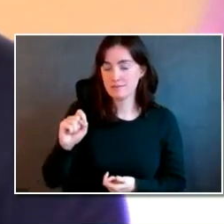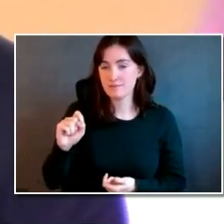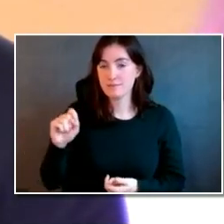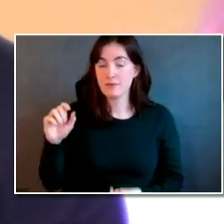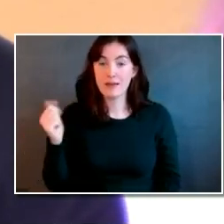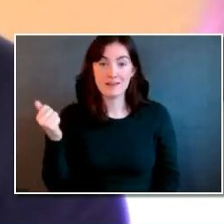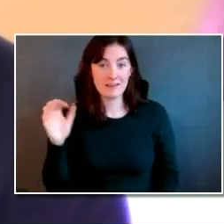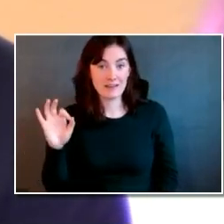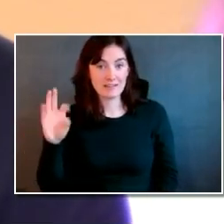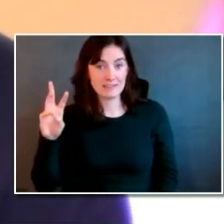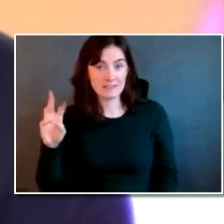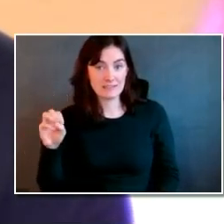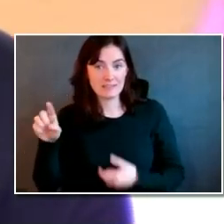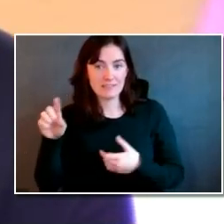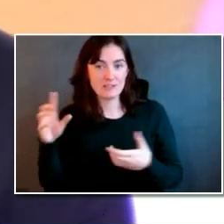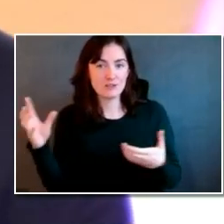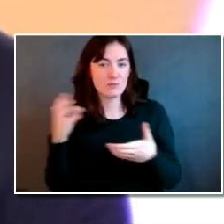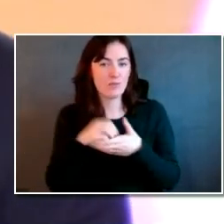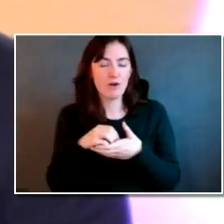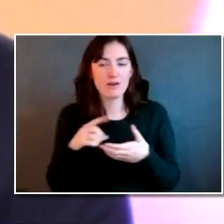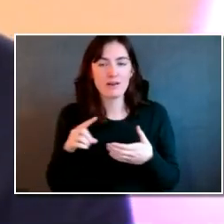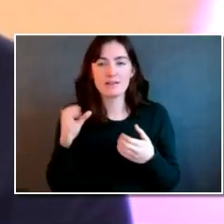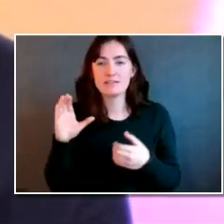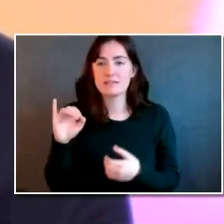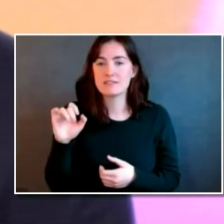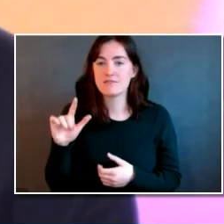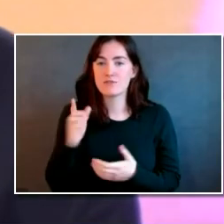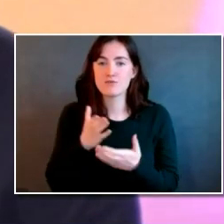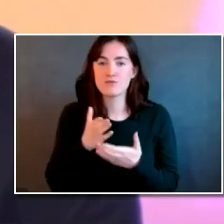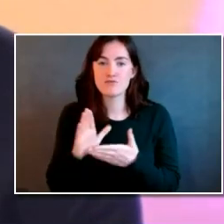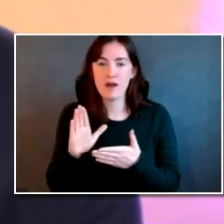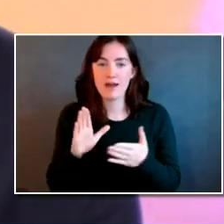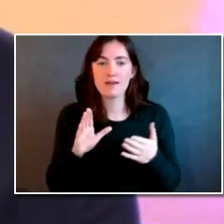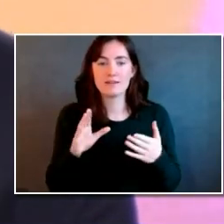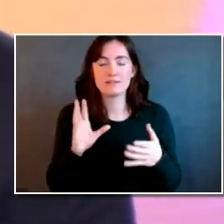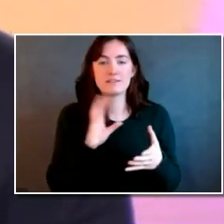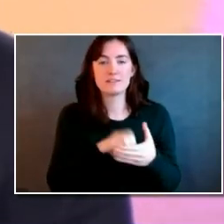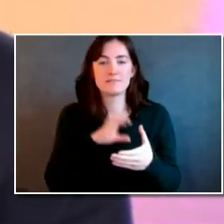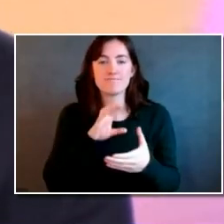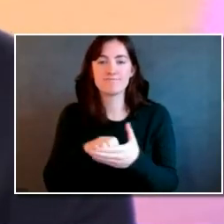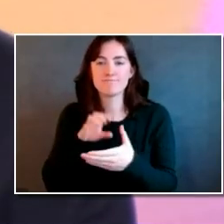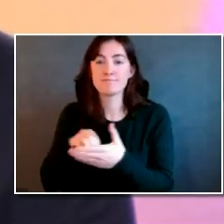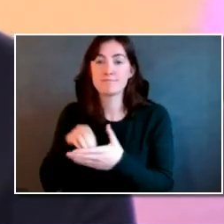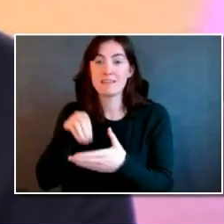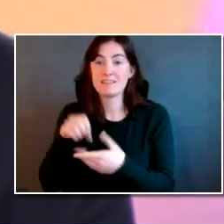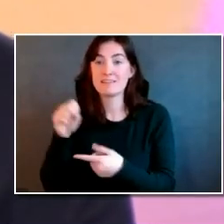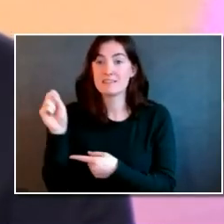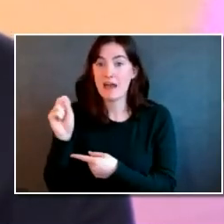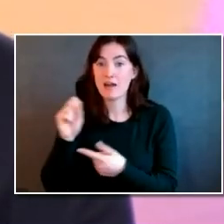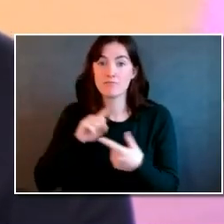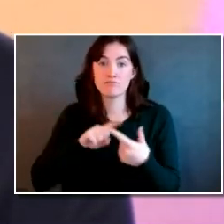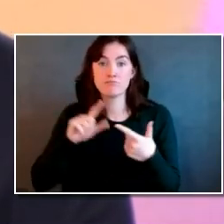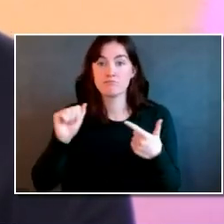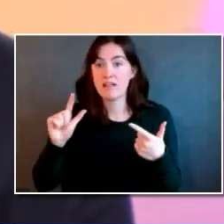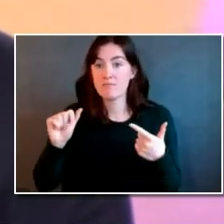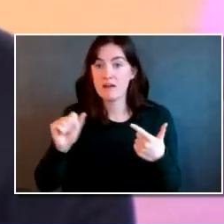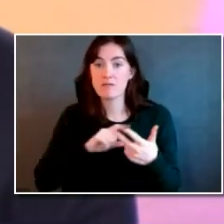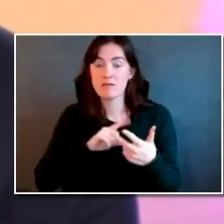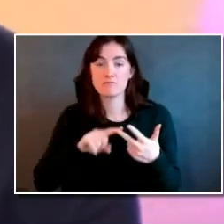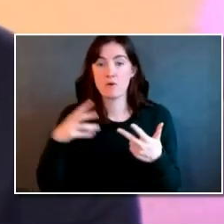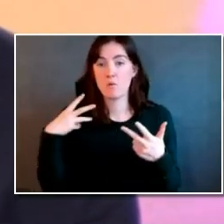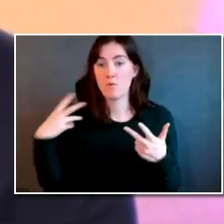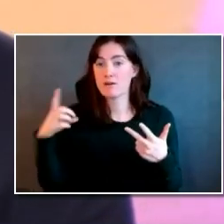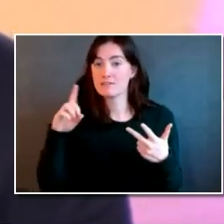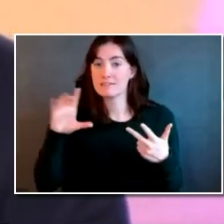1960, he took part in civil rights demonstrations, not only in Seattle, in Alabama, and Washington, D.C., where